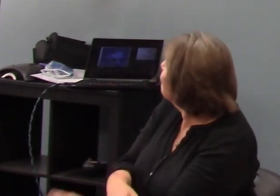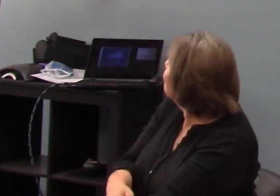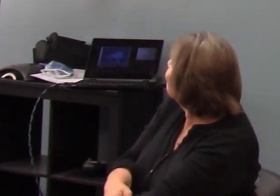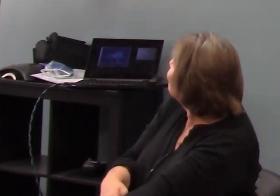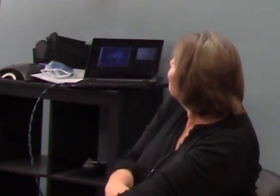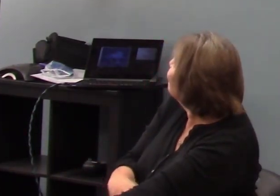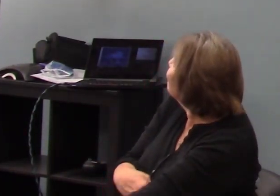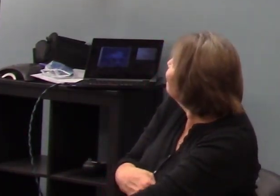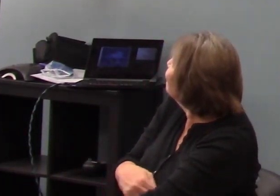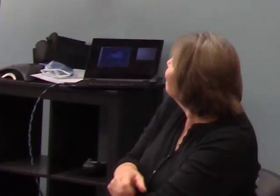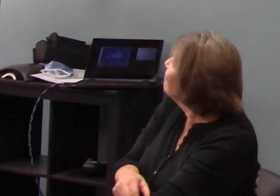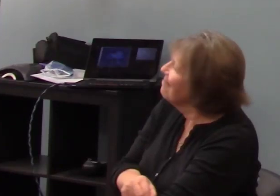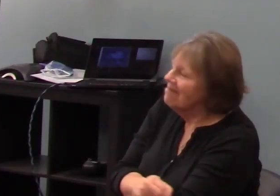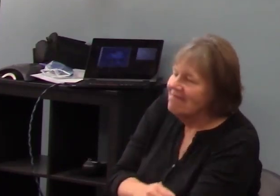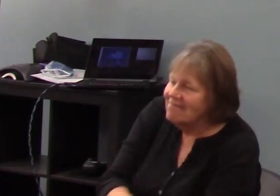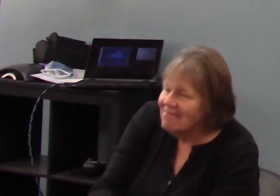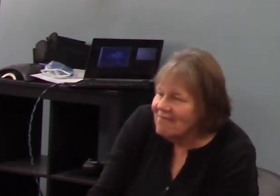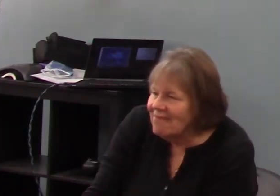stuff.